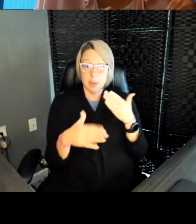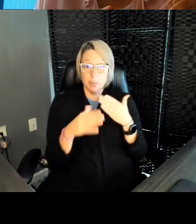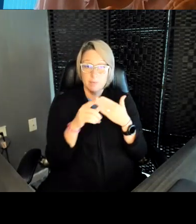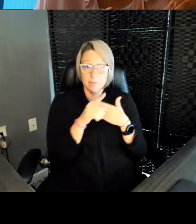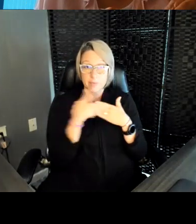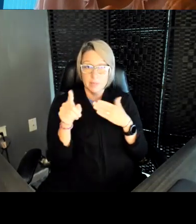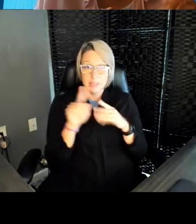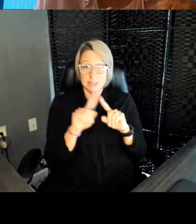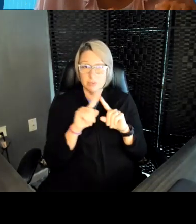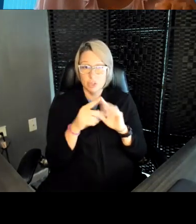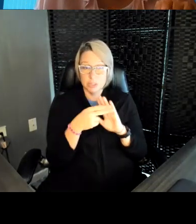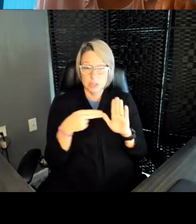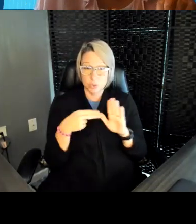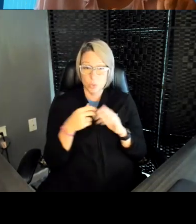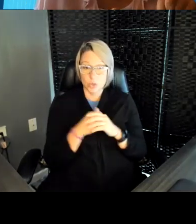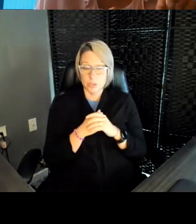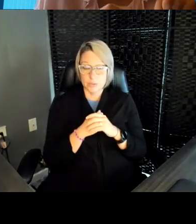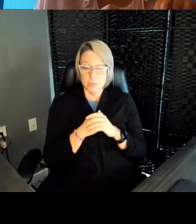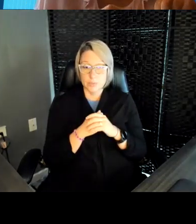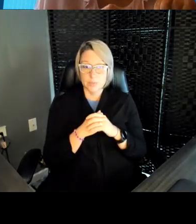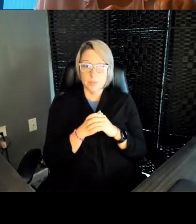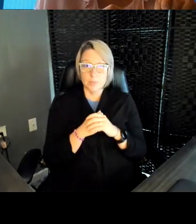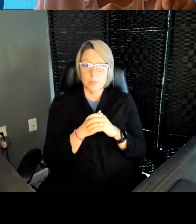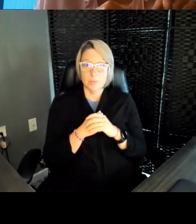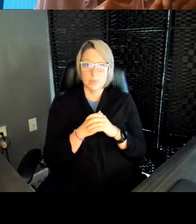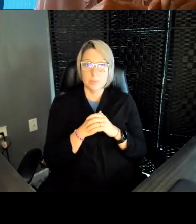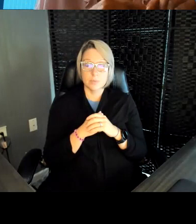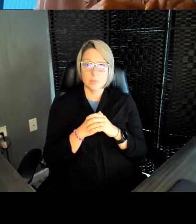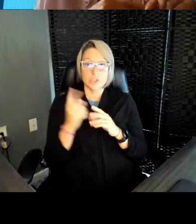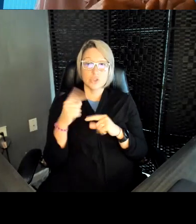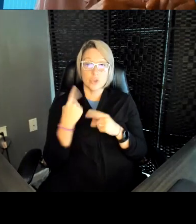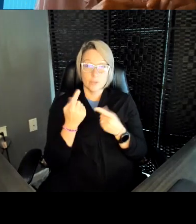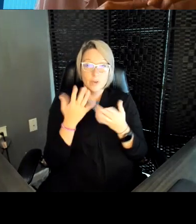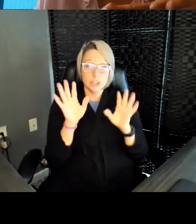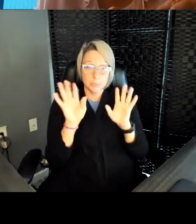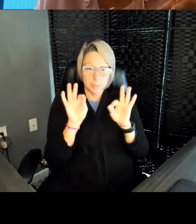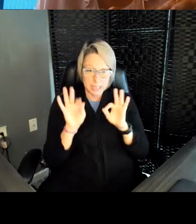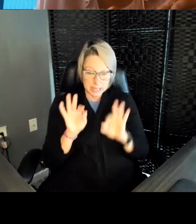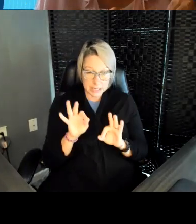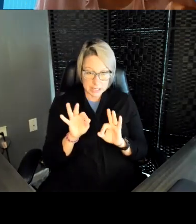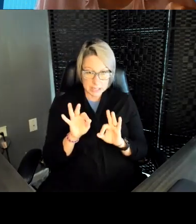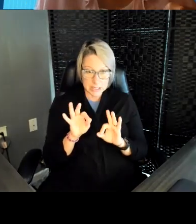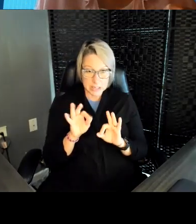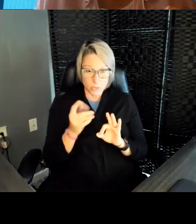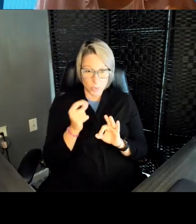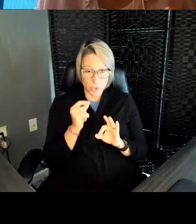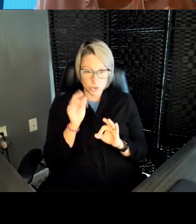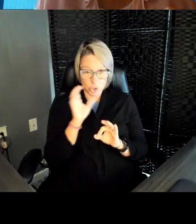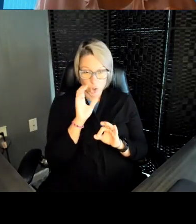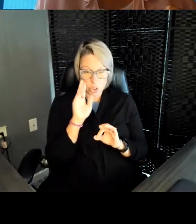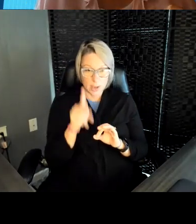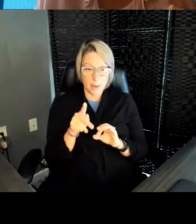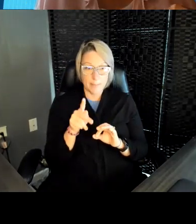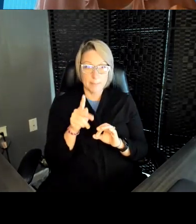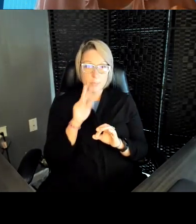new in the chat? So far, we see that they've picked a syndrome that they're looking up. So it's probably Okay. going to take